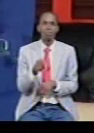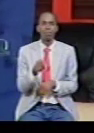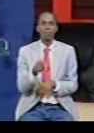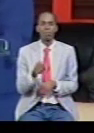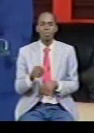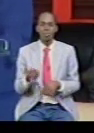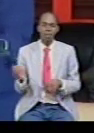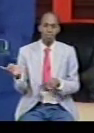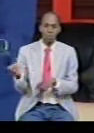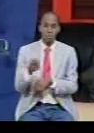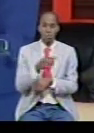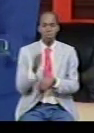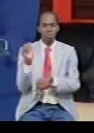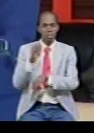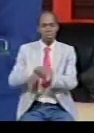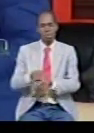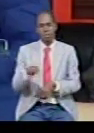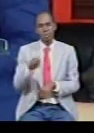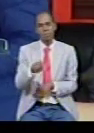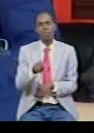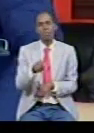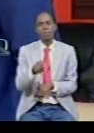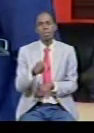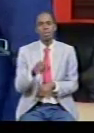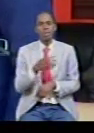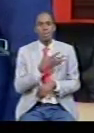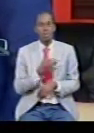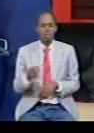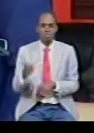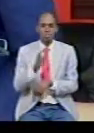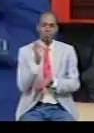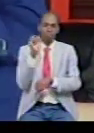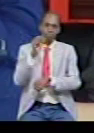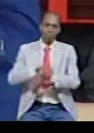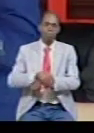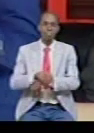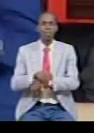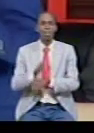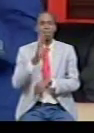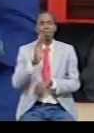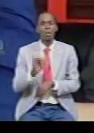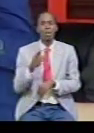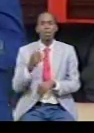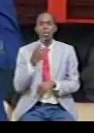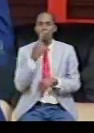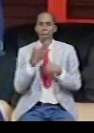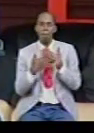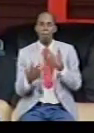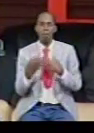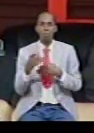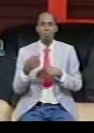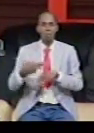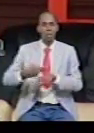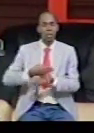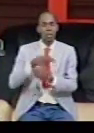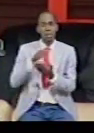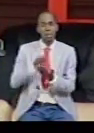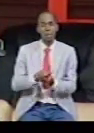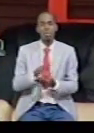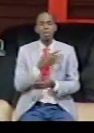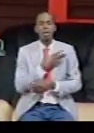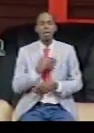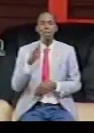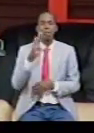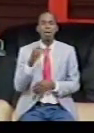they overcame him, and they conquered him by the blood of the Lamb, and by the